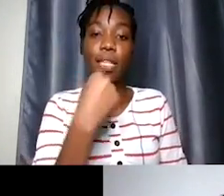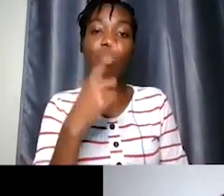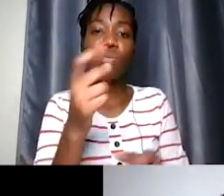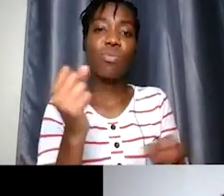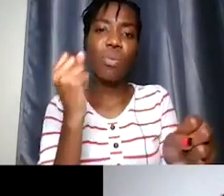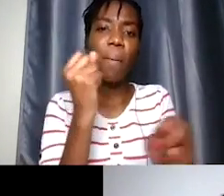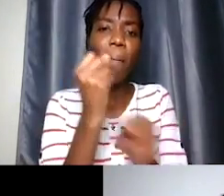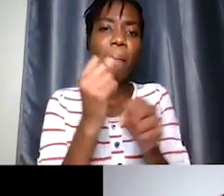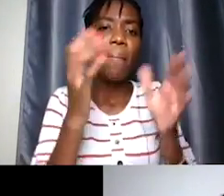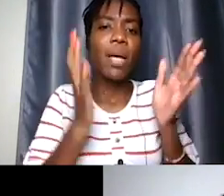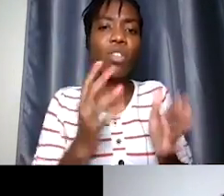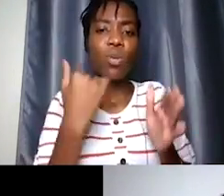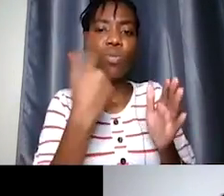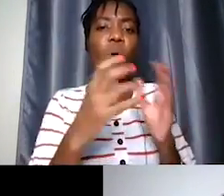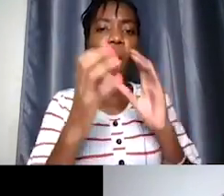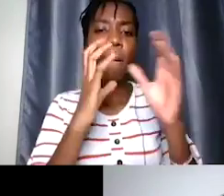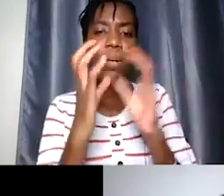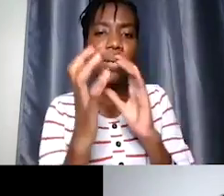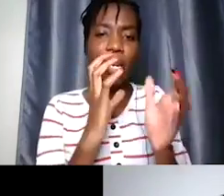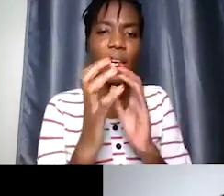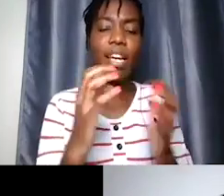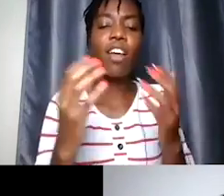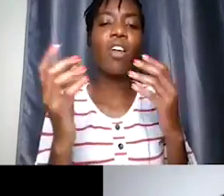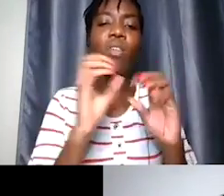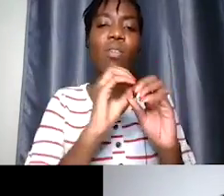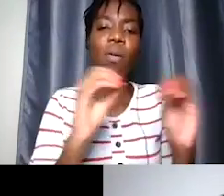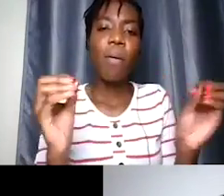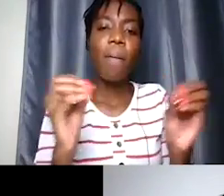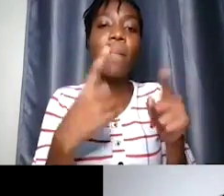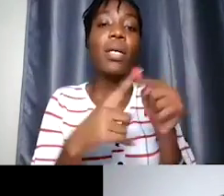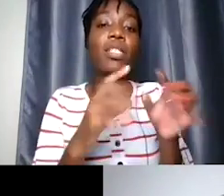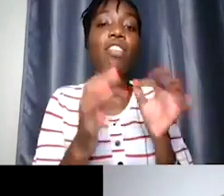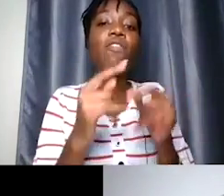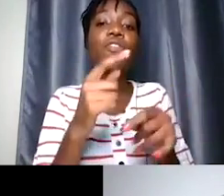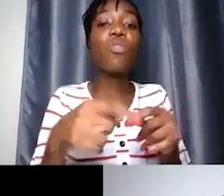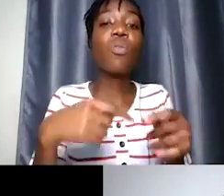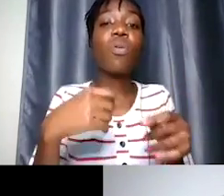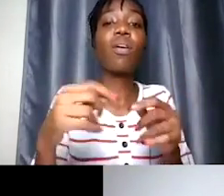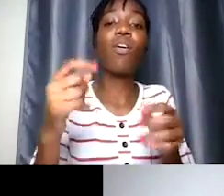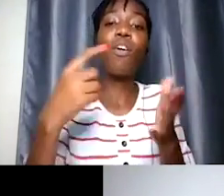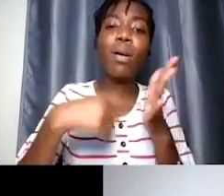want to communicate despite correcting the person several times?